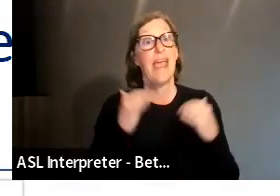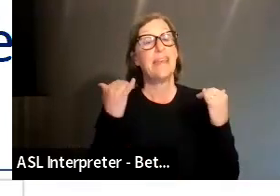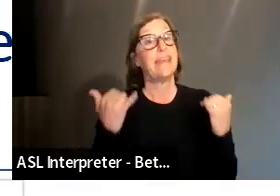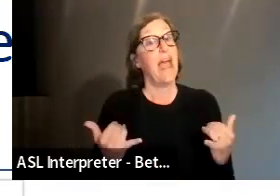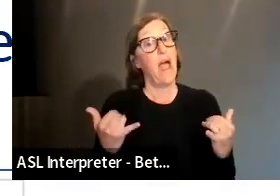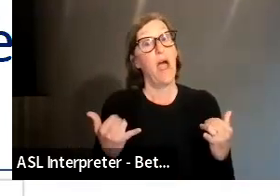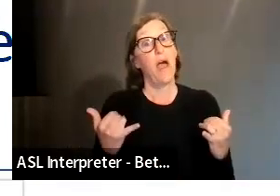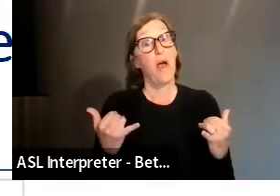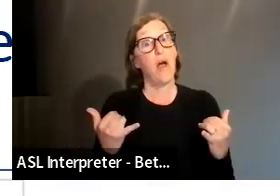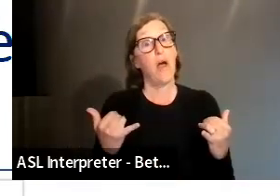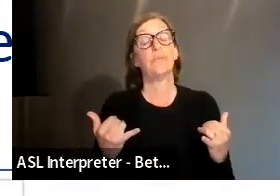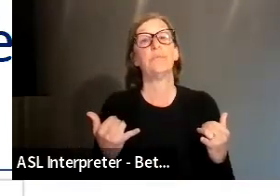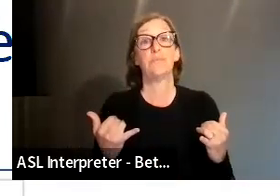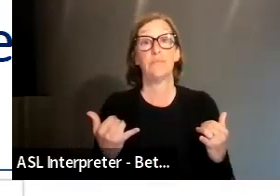toward